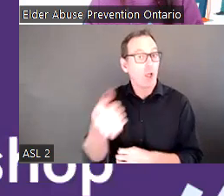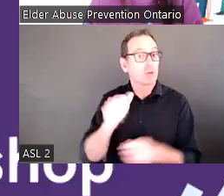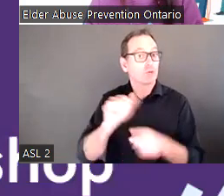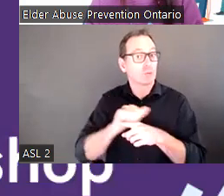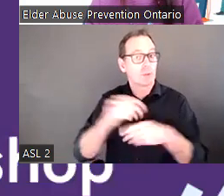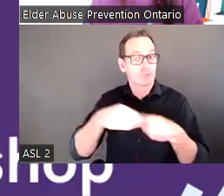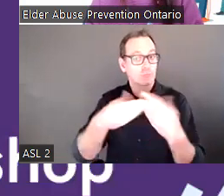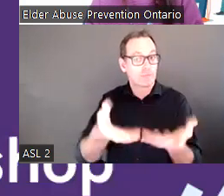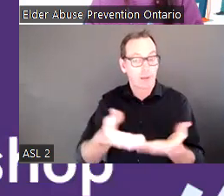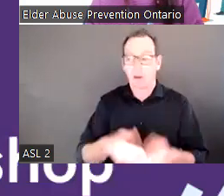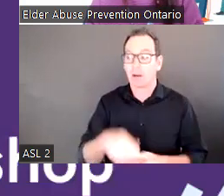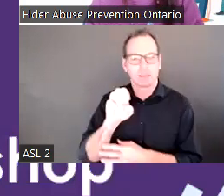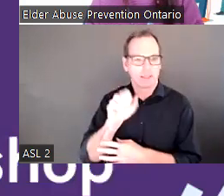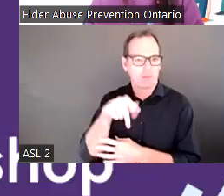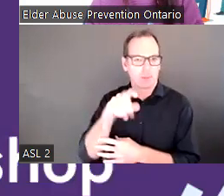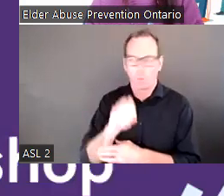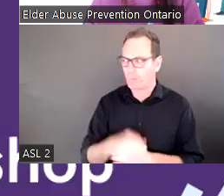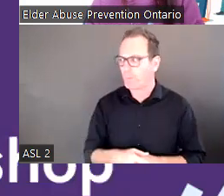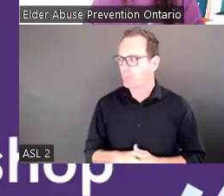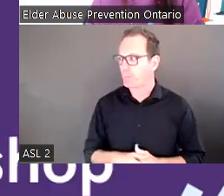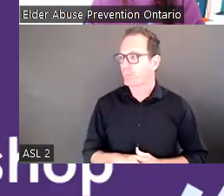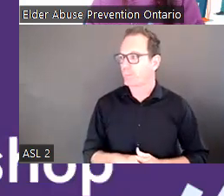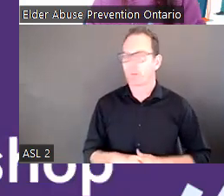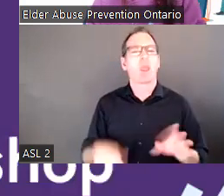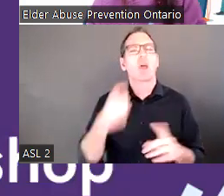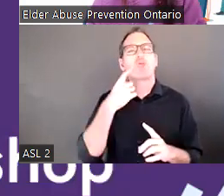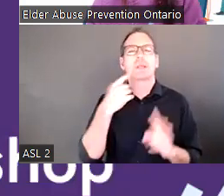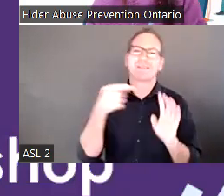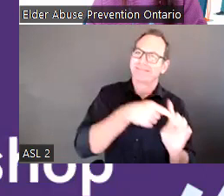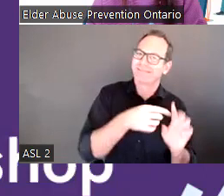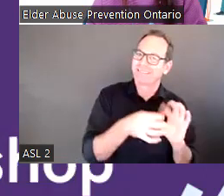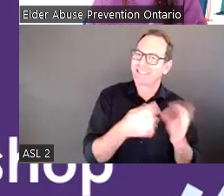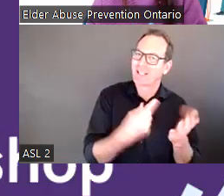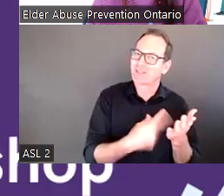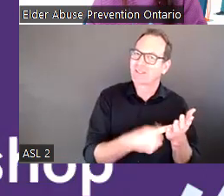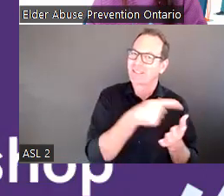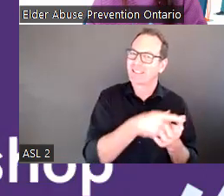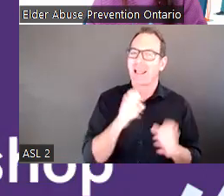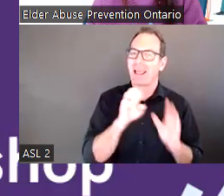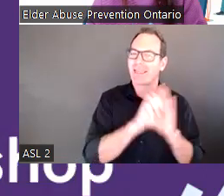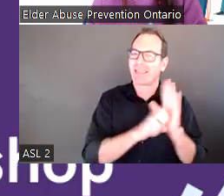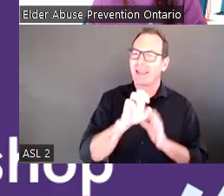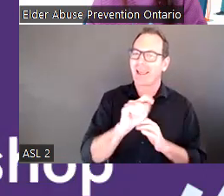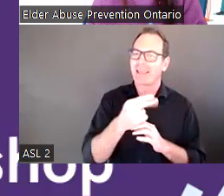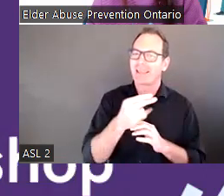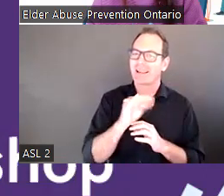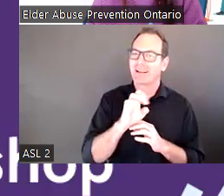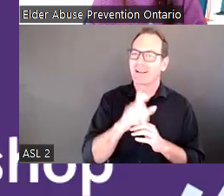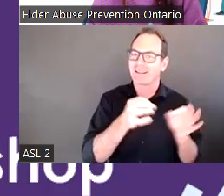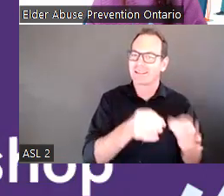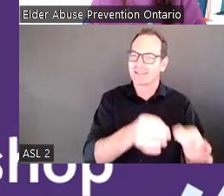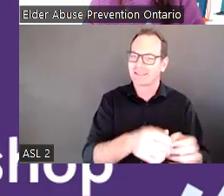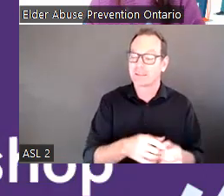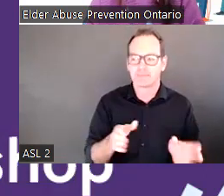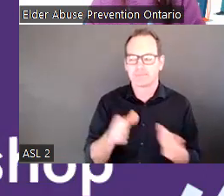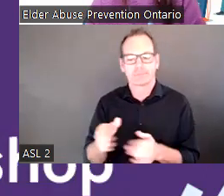leads into the one we just did around ethical decision making, is sort of having the knowledge to assess risk of